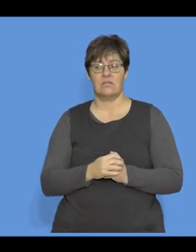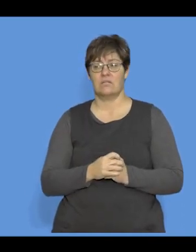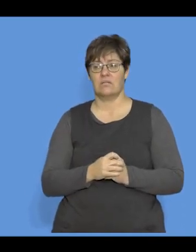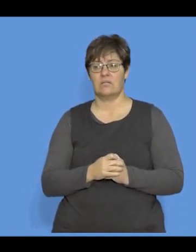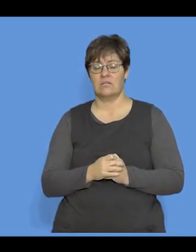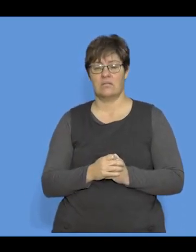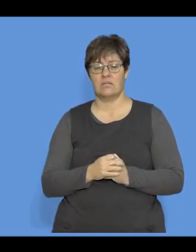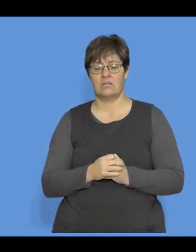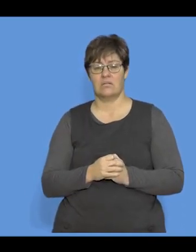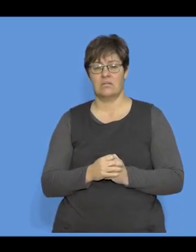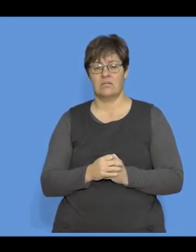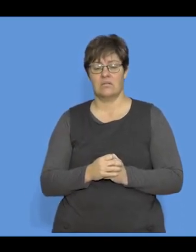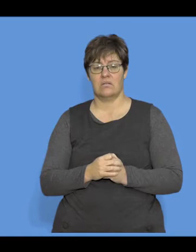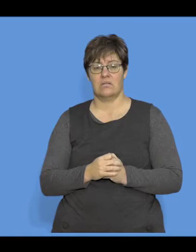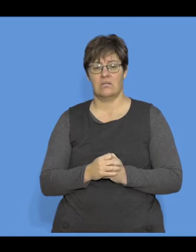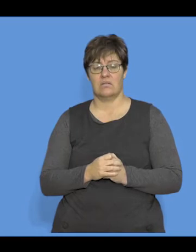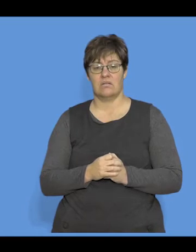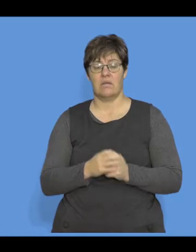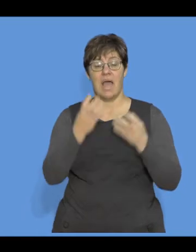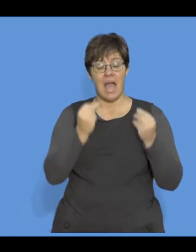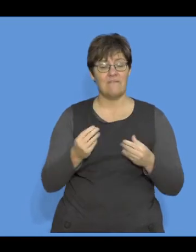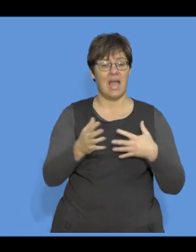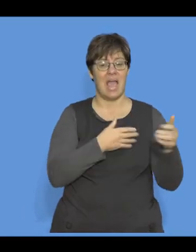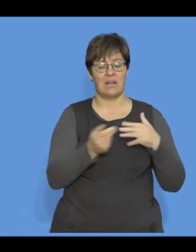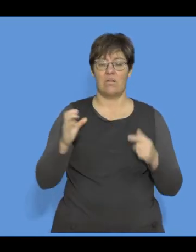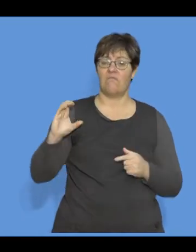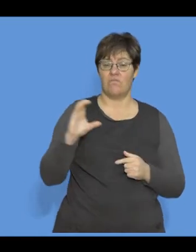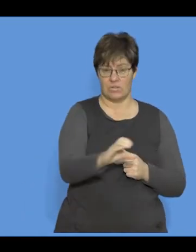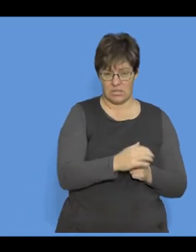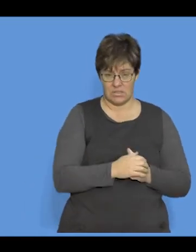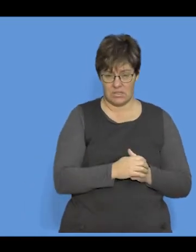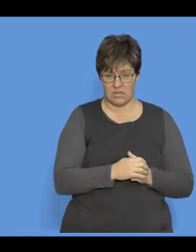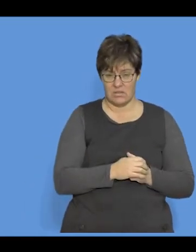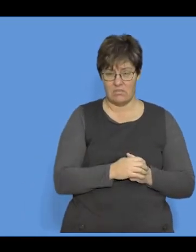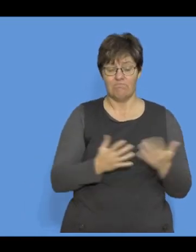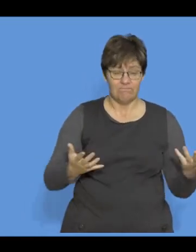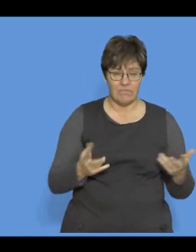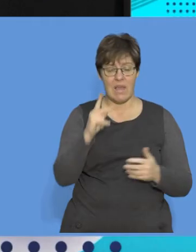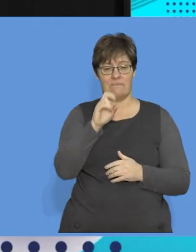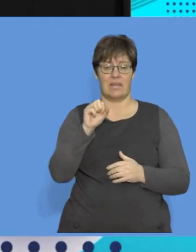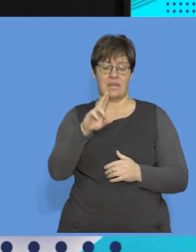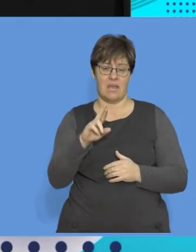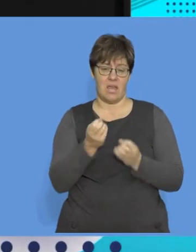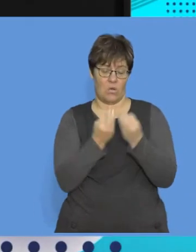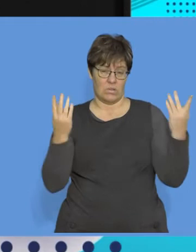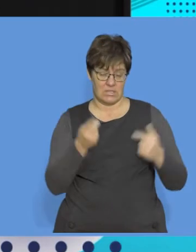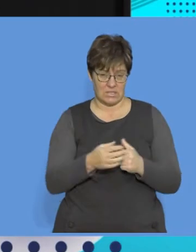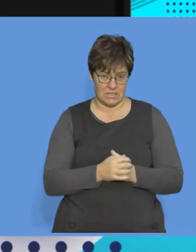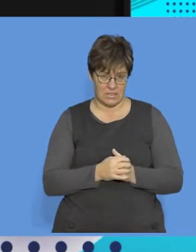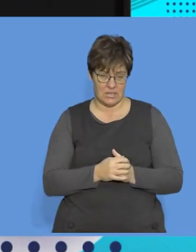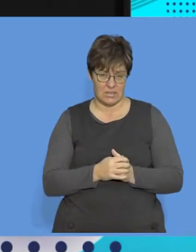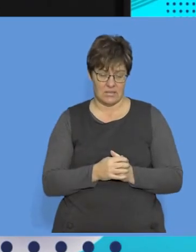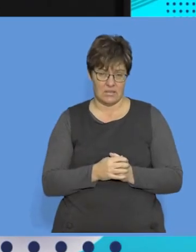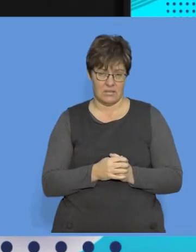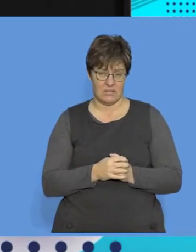law. First of all, we've got to deal with the forces as vector quantities. And so as I'm going to